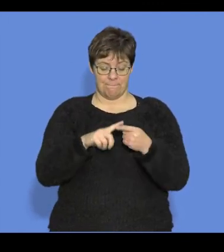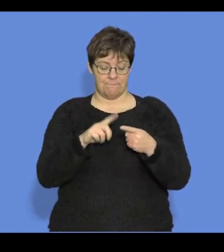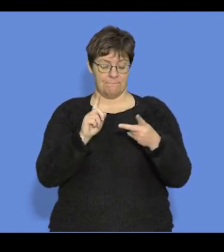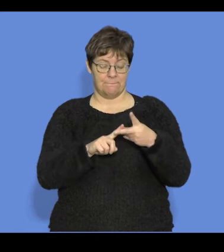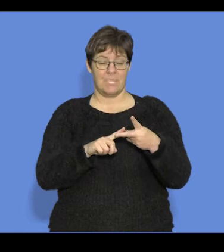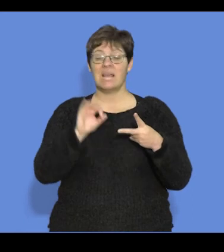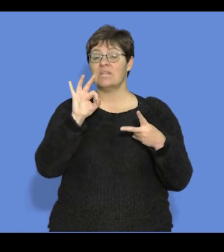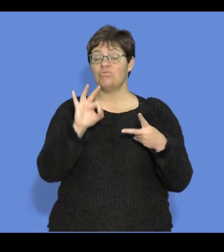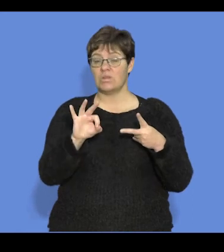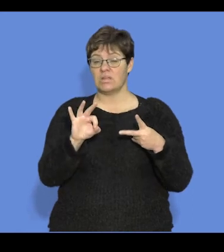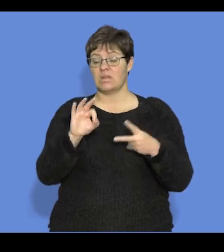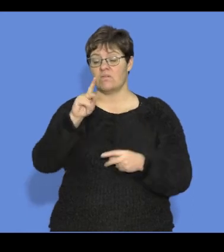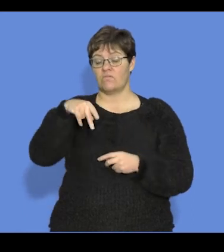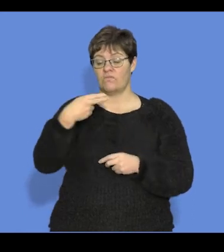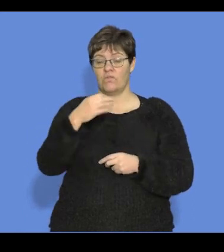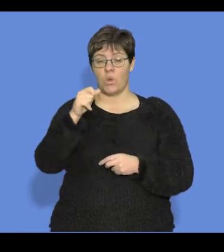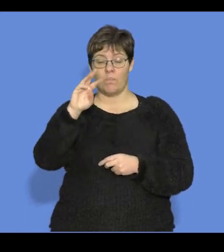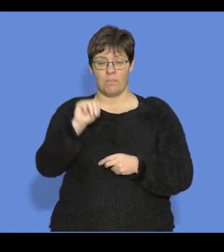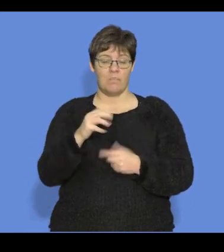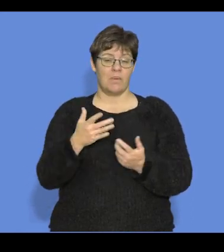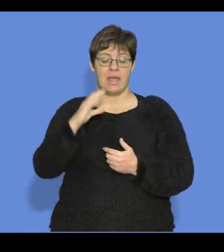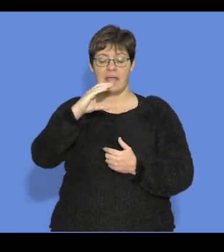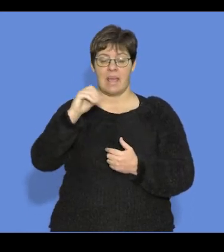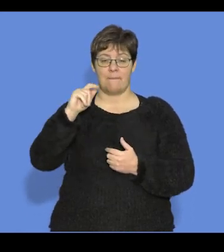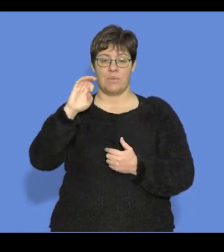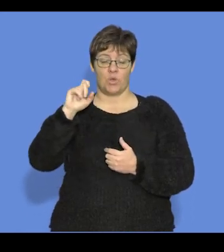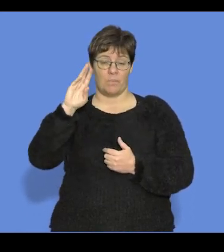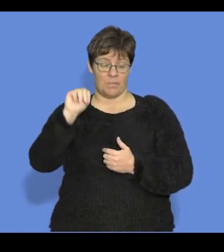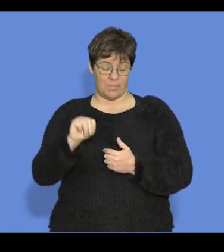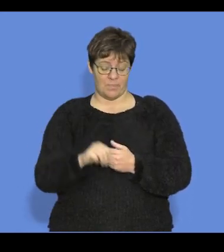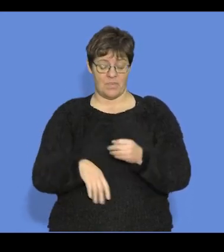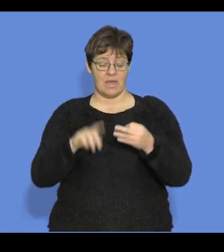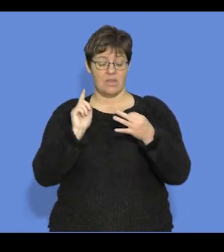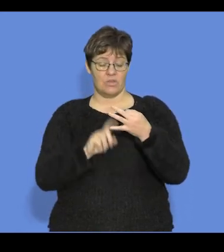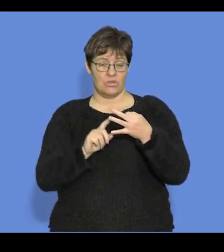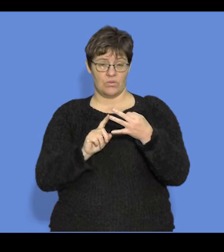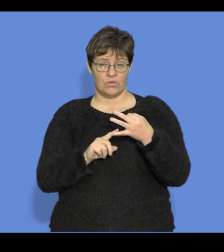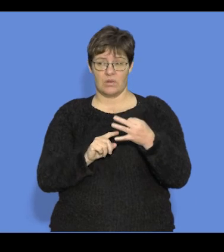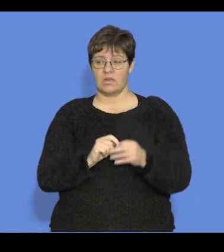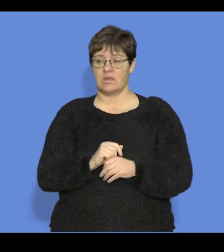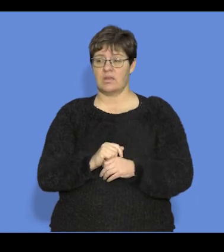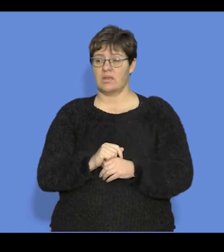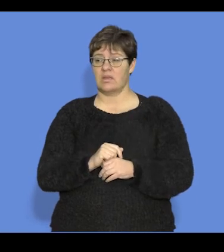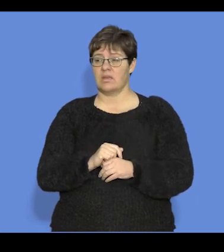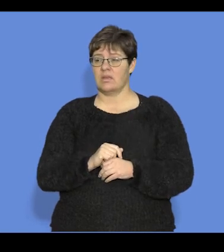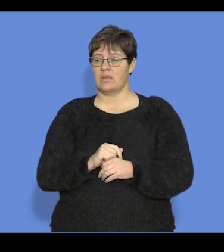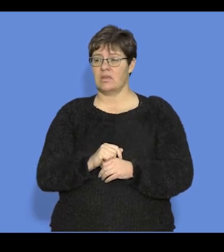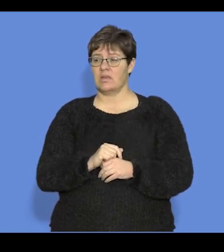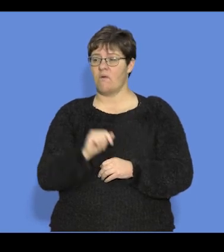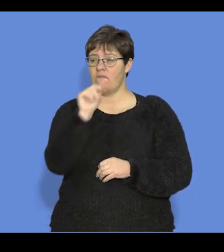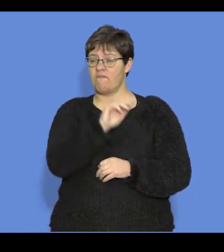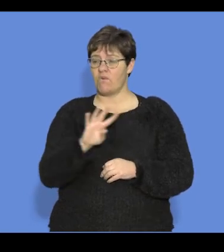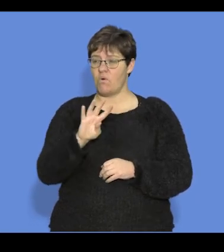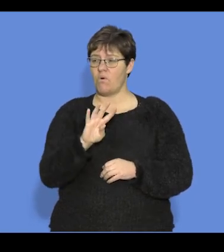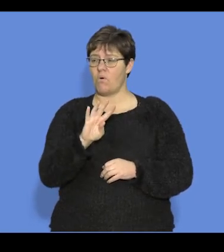is your phloem and cambium. And layer number 4, which would be the xylem. What is the